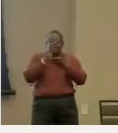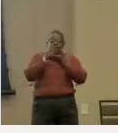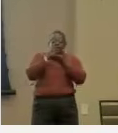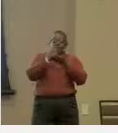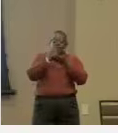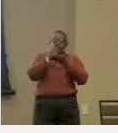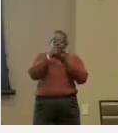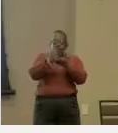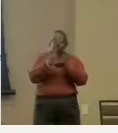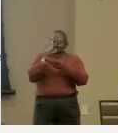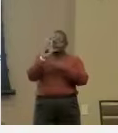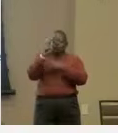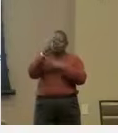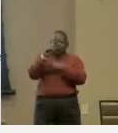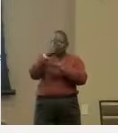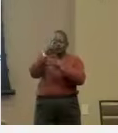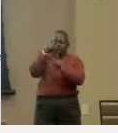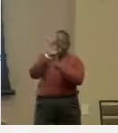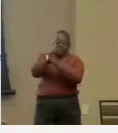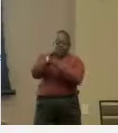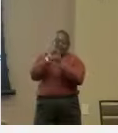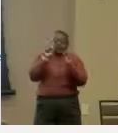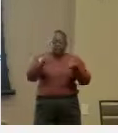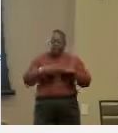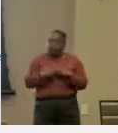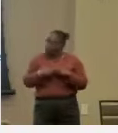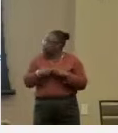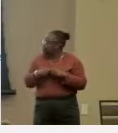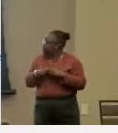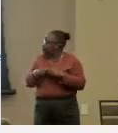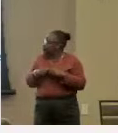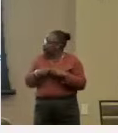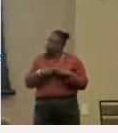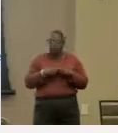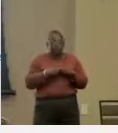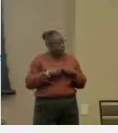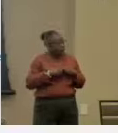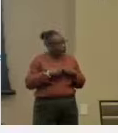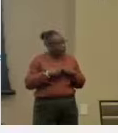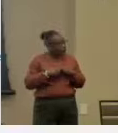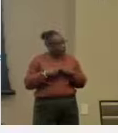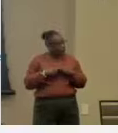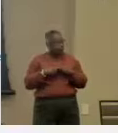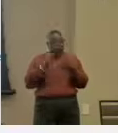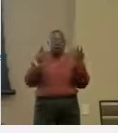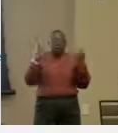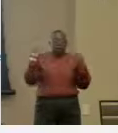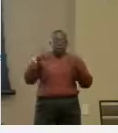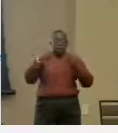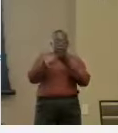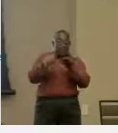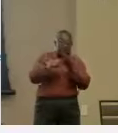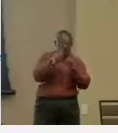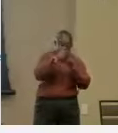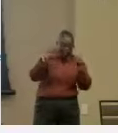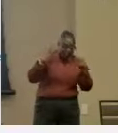very lupus specific. So I'm not going to go into a lot of this right now, other